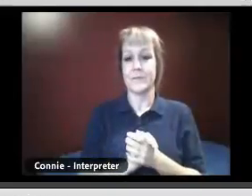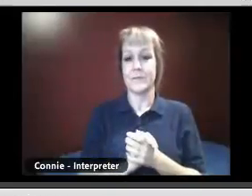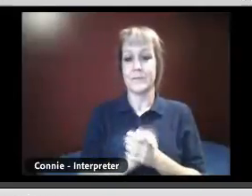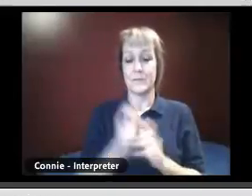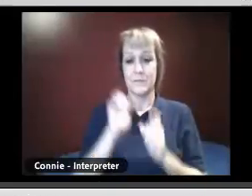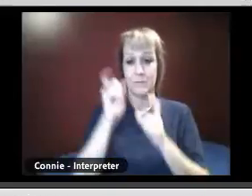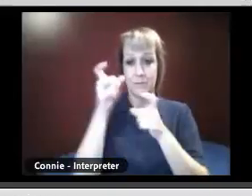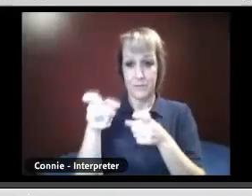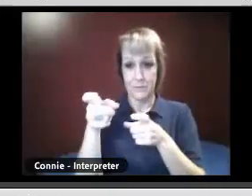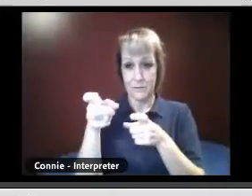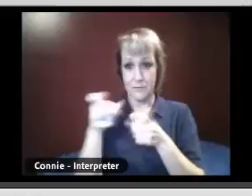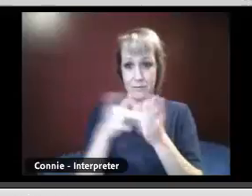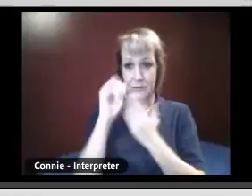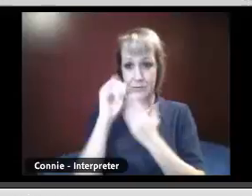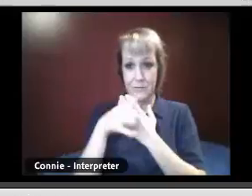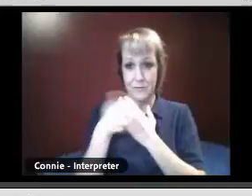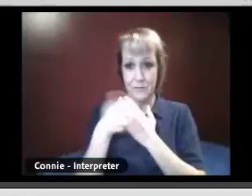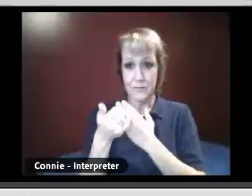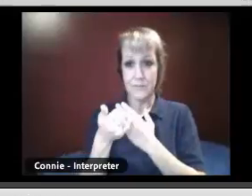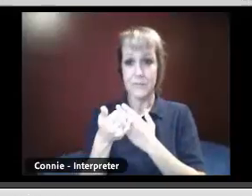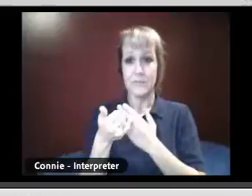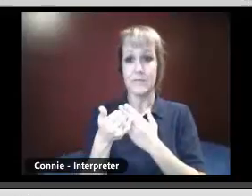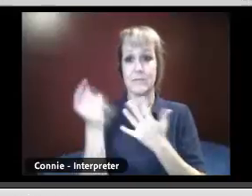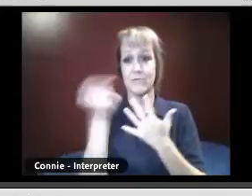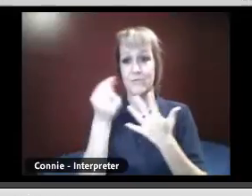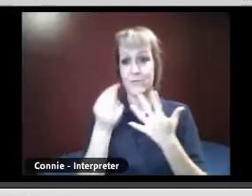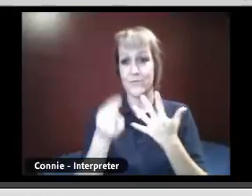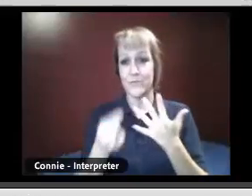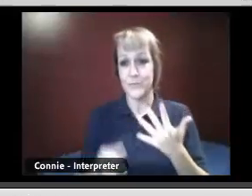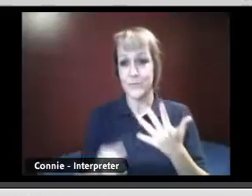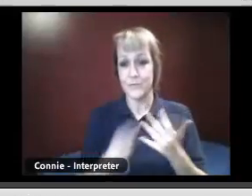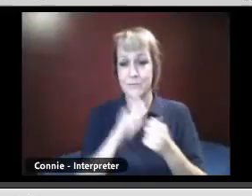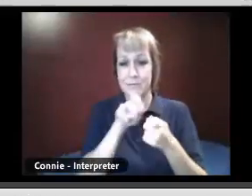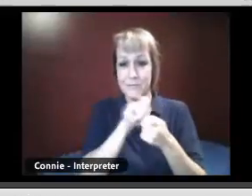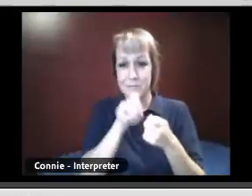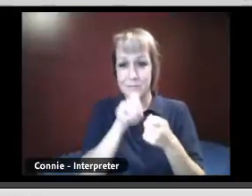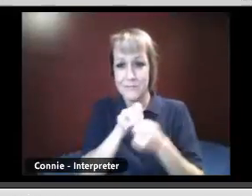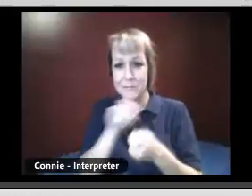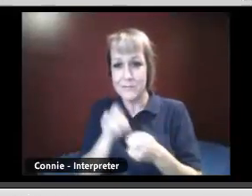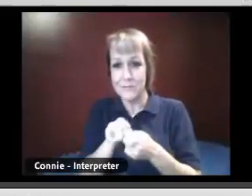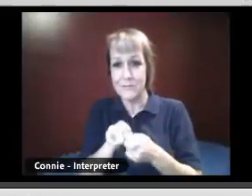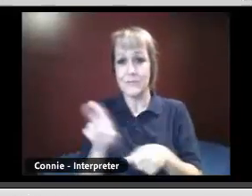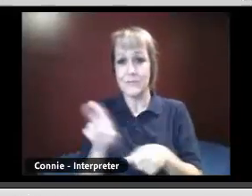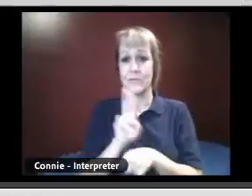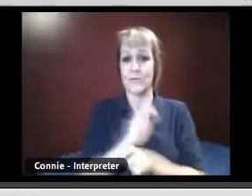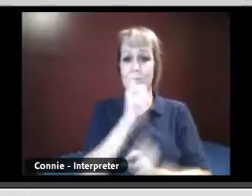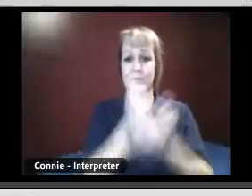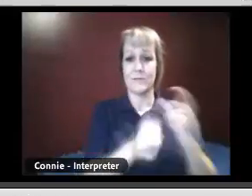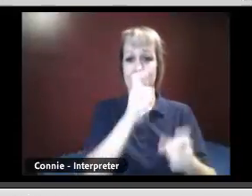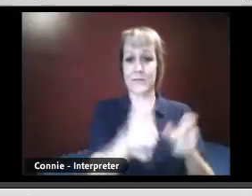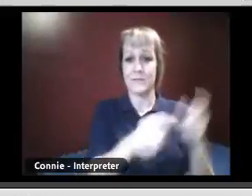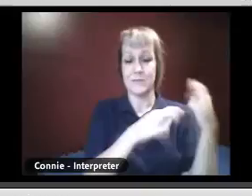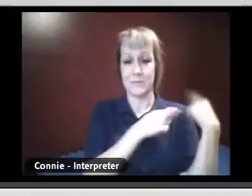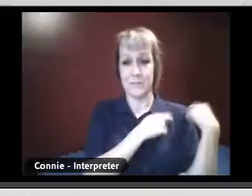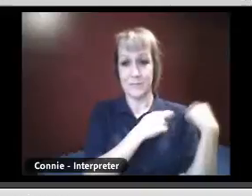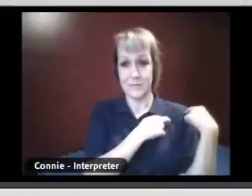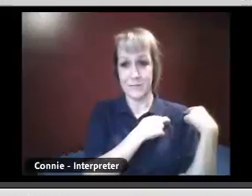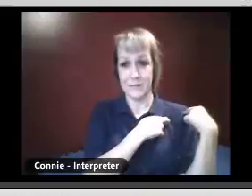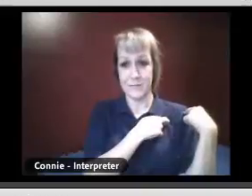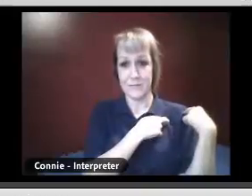project without a lot of specifics, and use the delegation style, which is situational